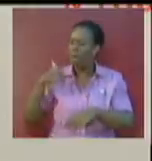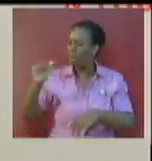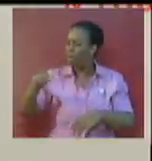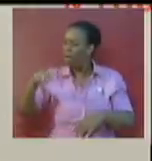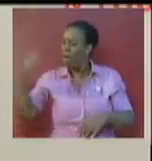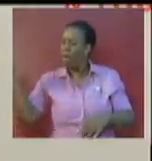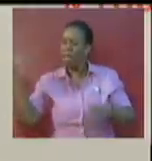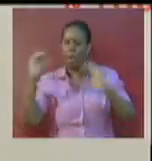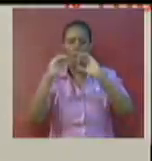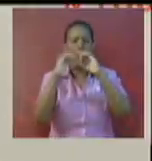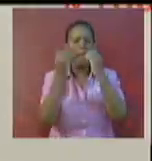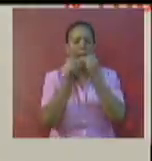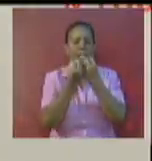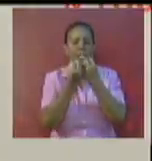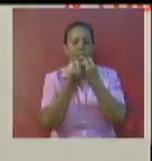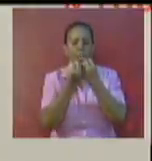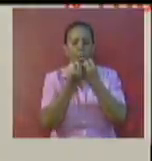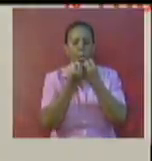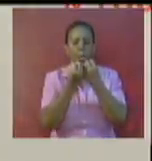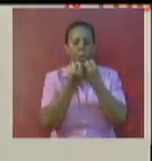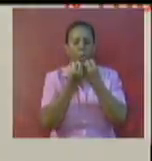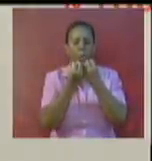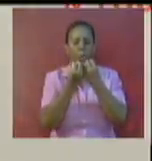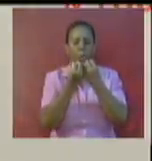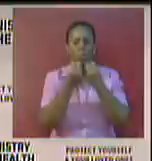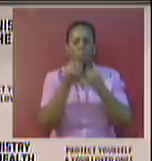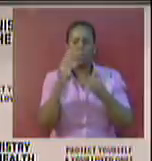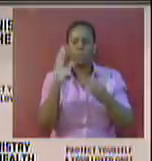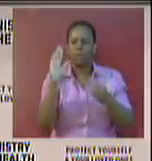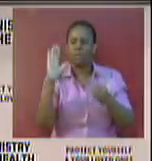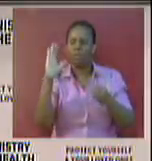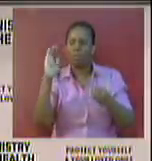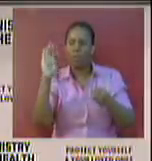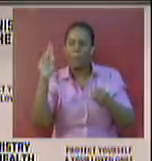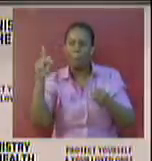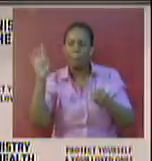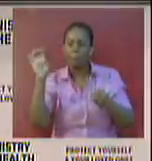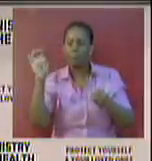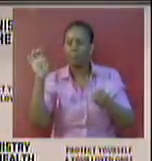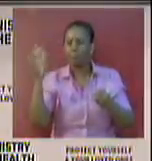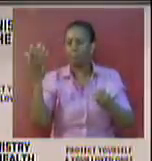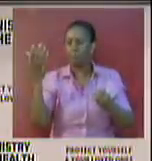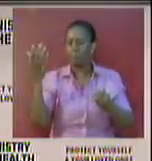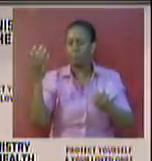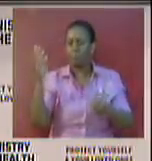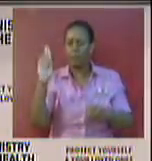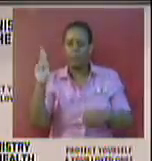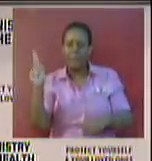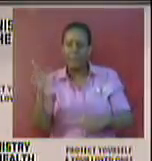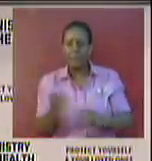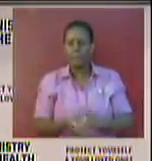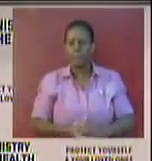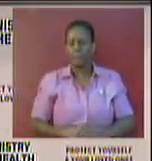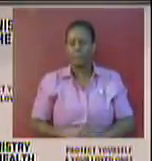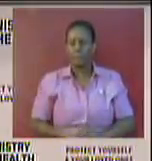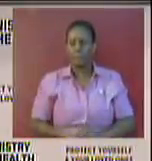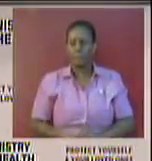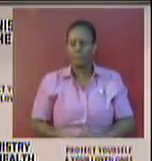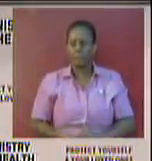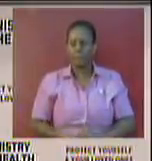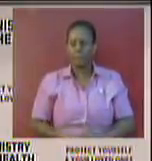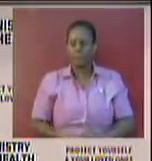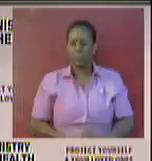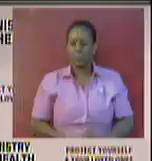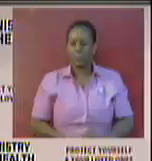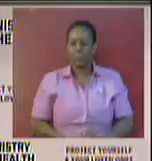in UK, or the FDA, for example, in the US? Well, I mean, WHO is the organization that